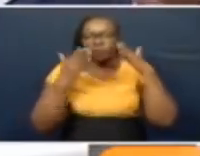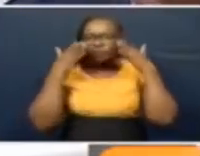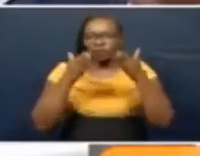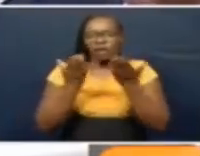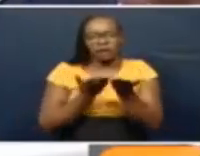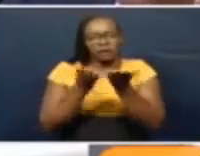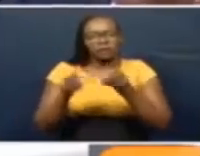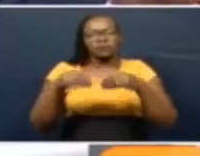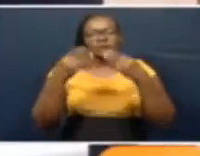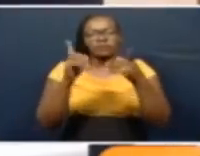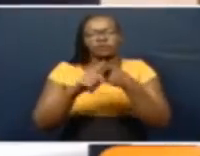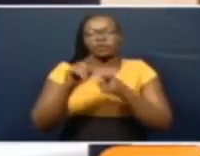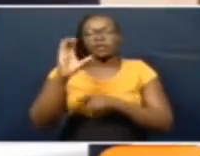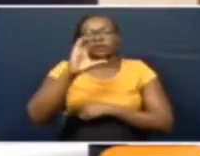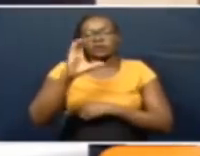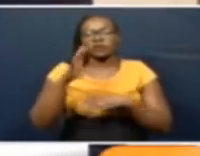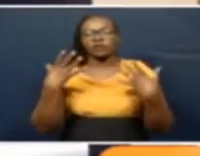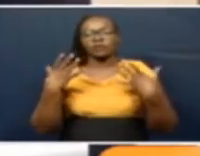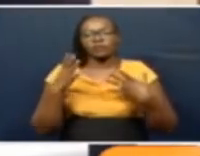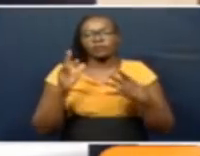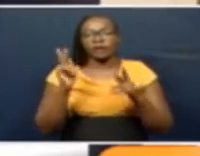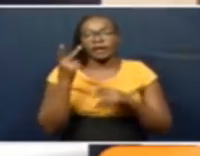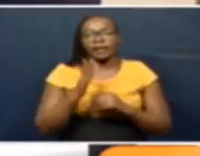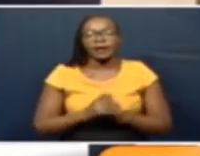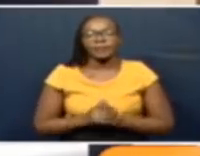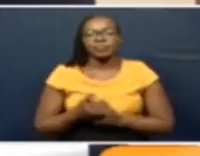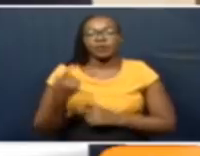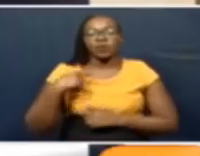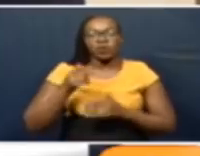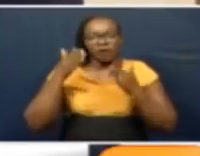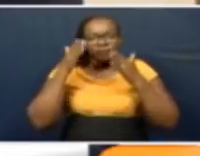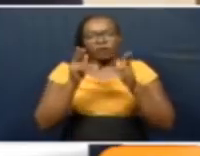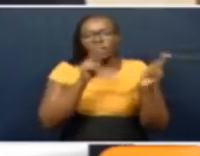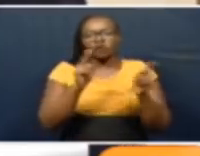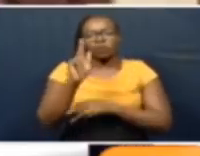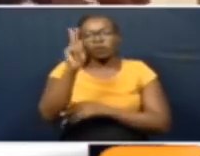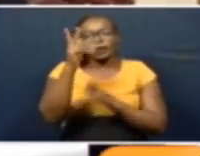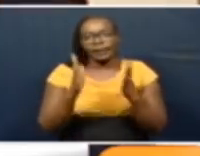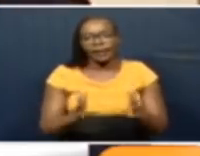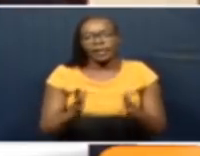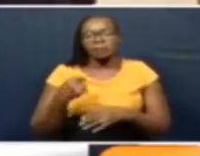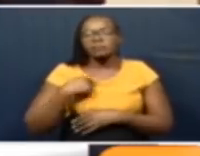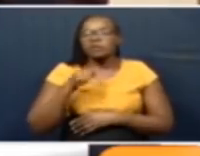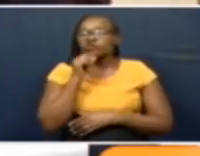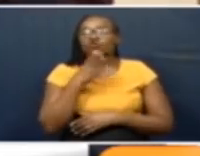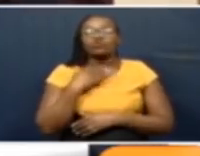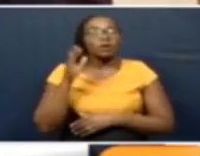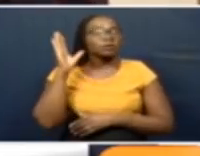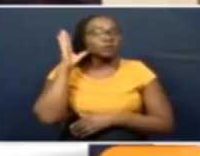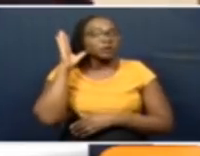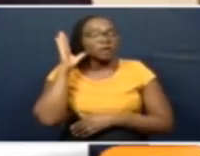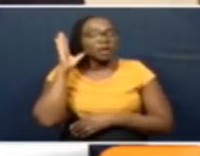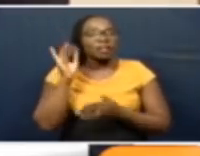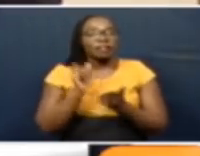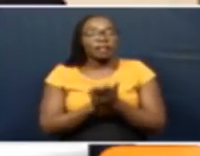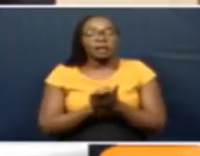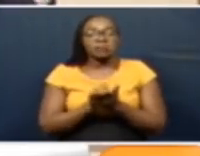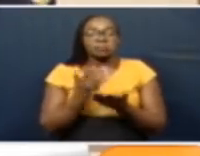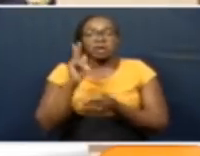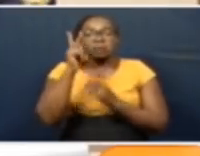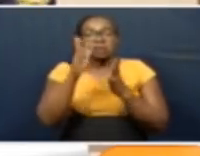delivery to the citizens. We have covered Wanjiku, and I don't want to hear that she came to